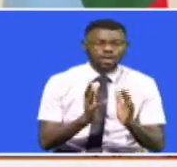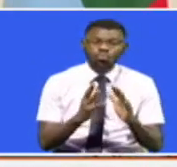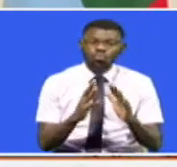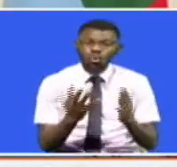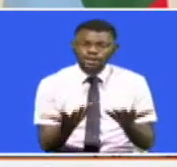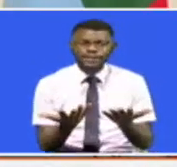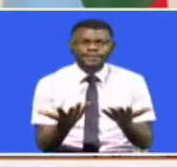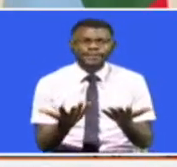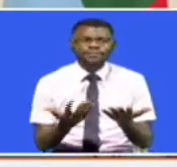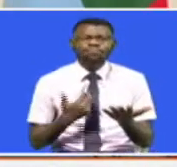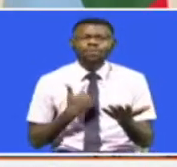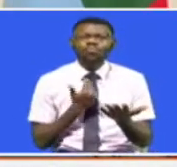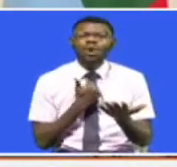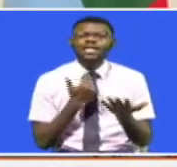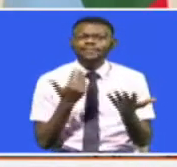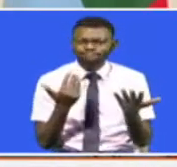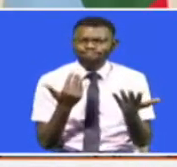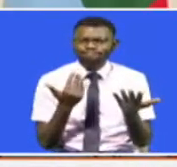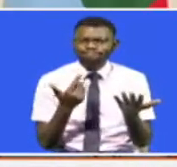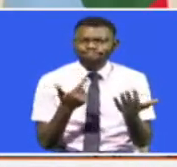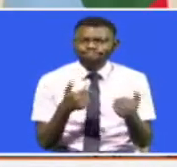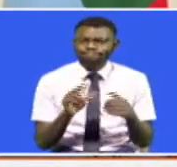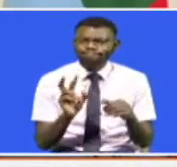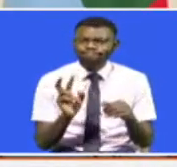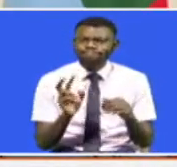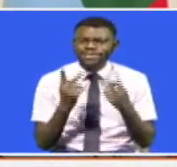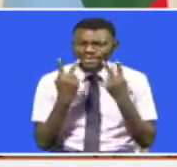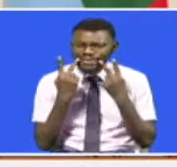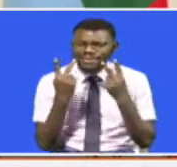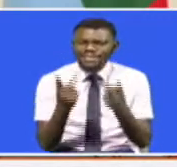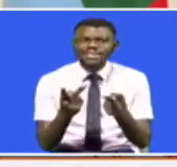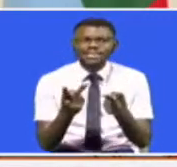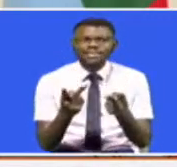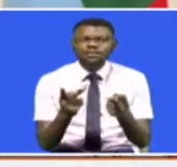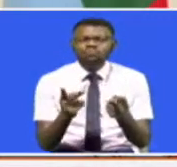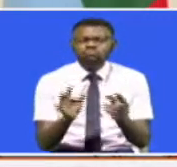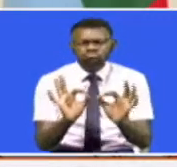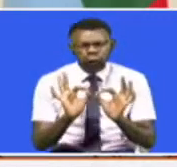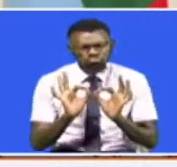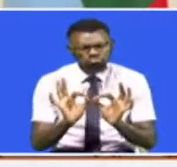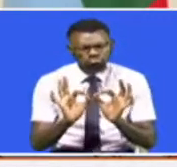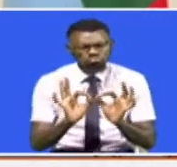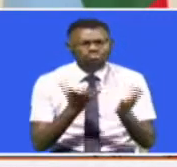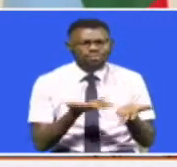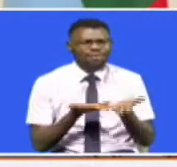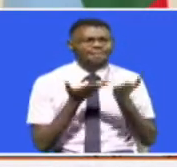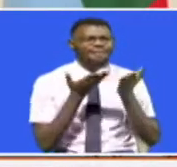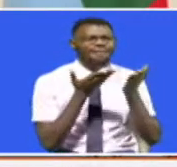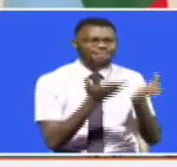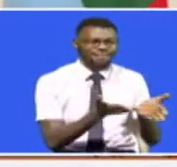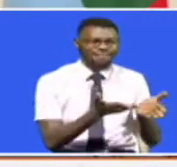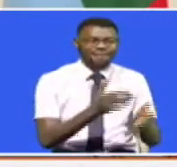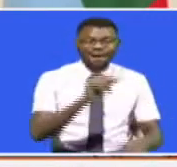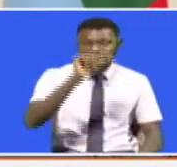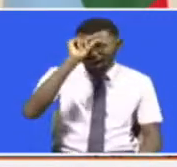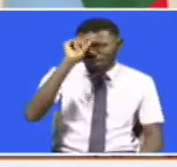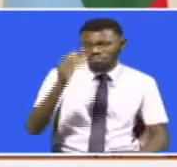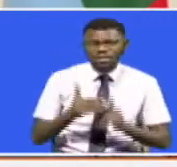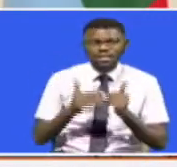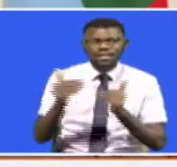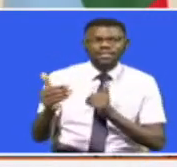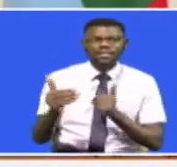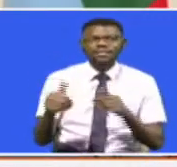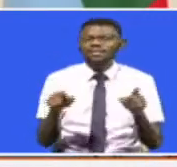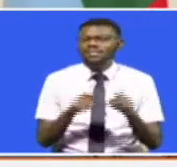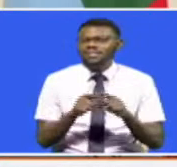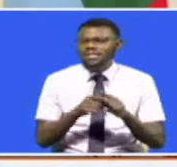to oversee a smooth transition to the next administration and all the